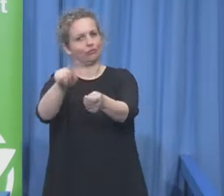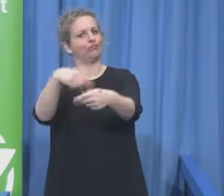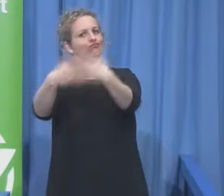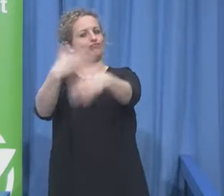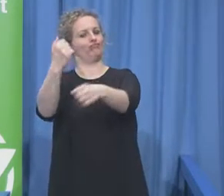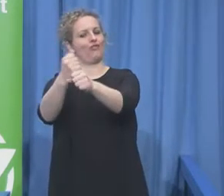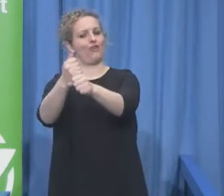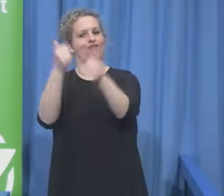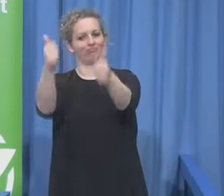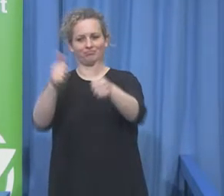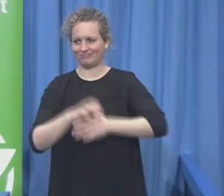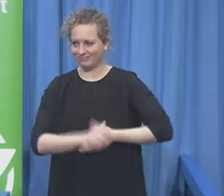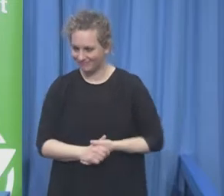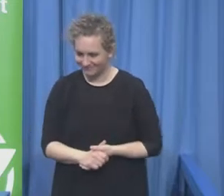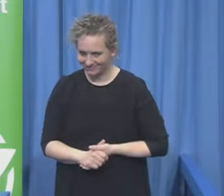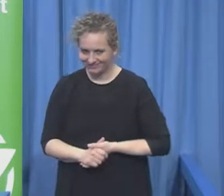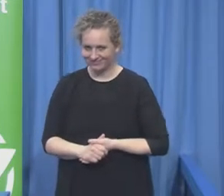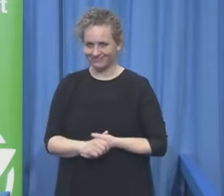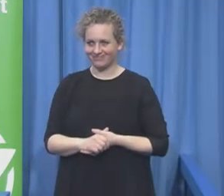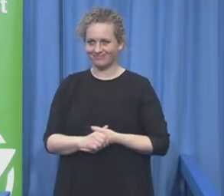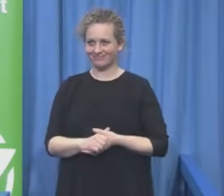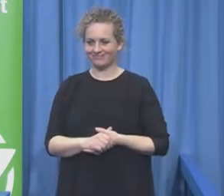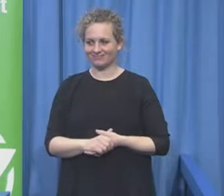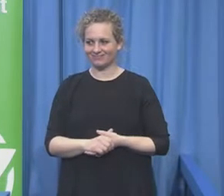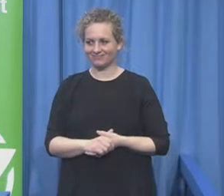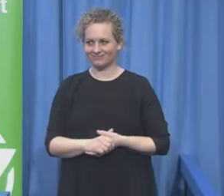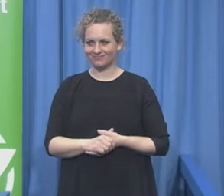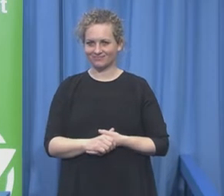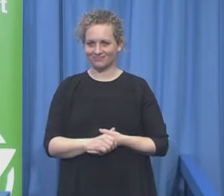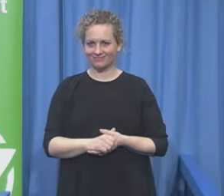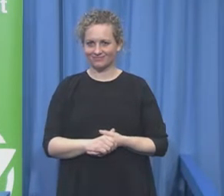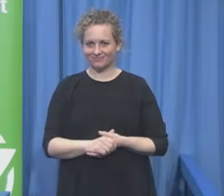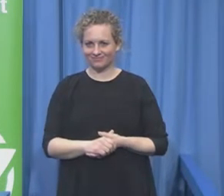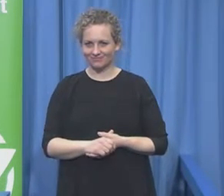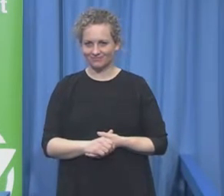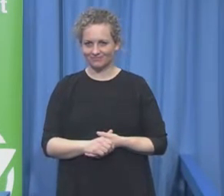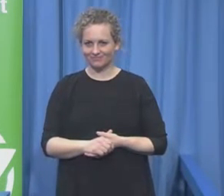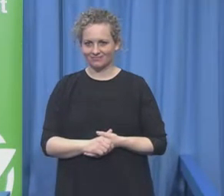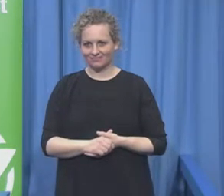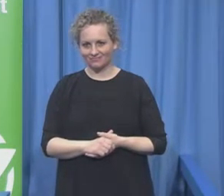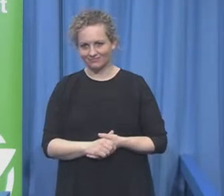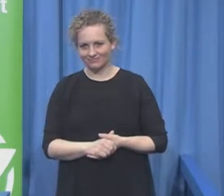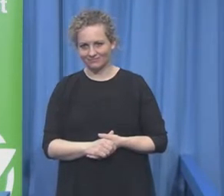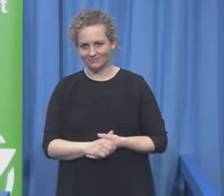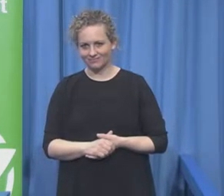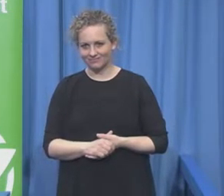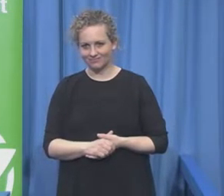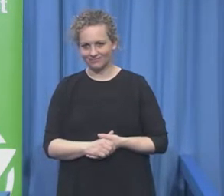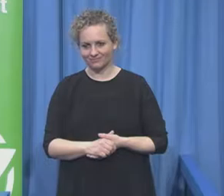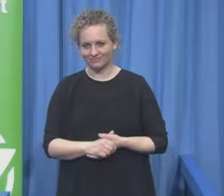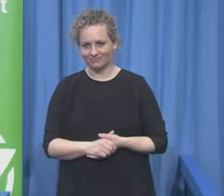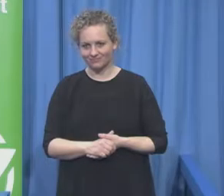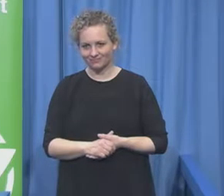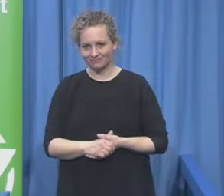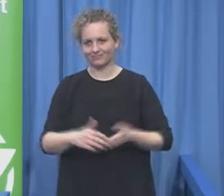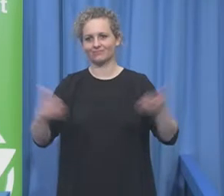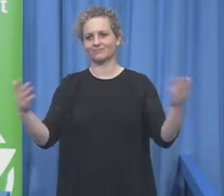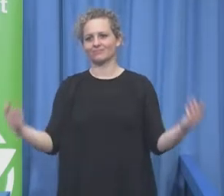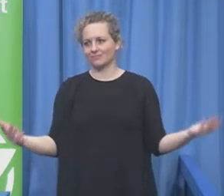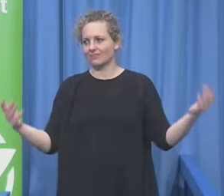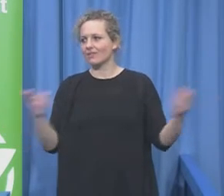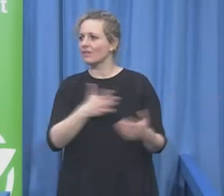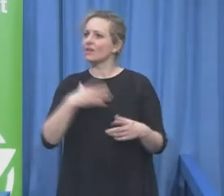So these are some of the pictures on how people from different countries are visiting our training centers to see how they can replicate it in their